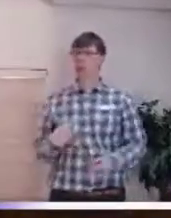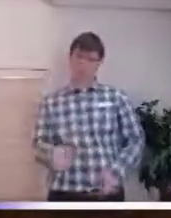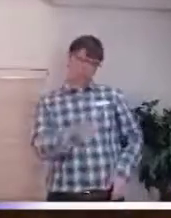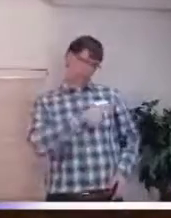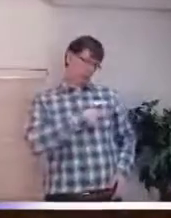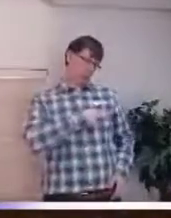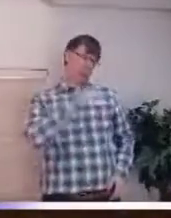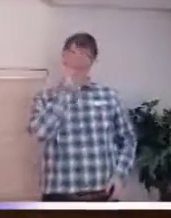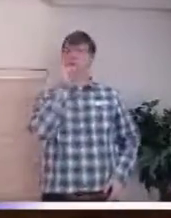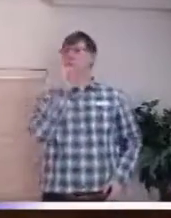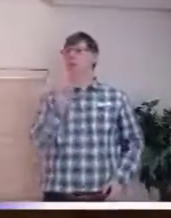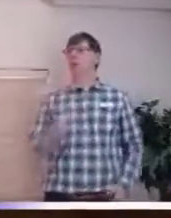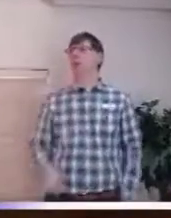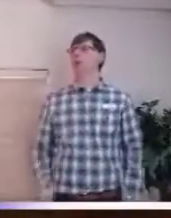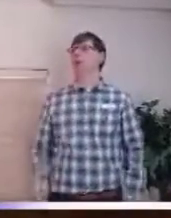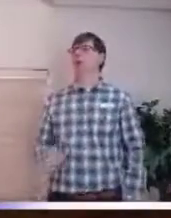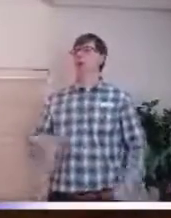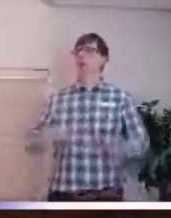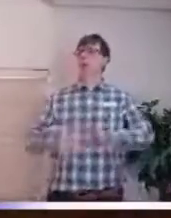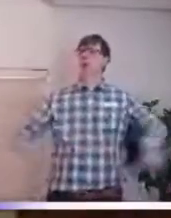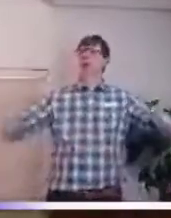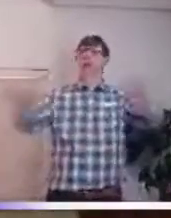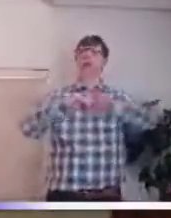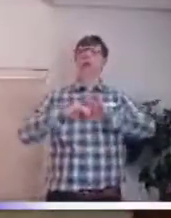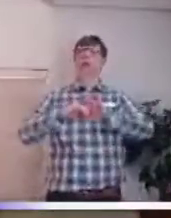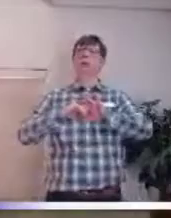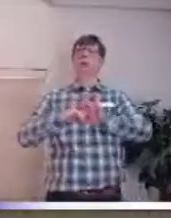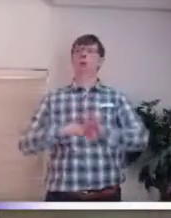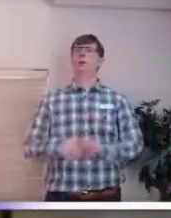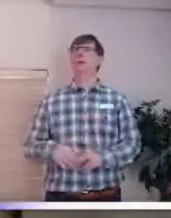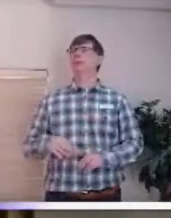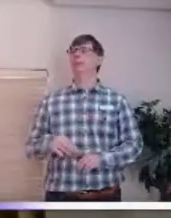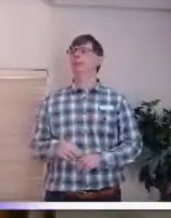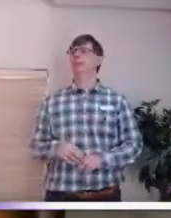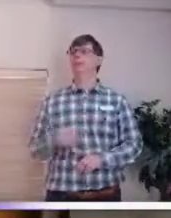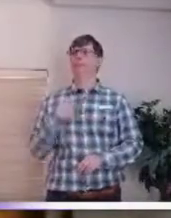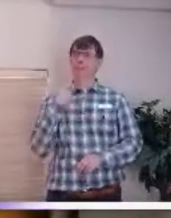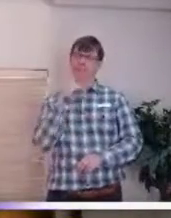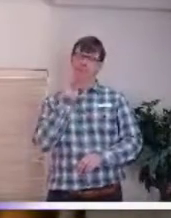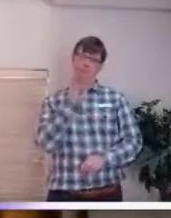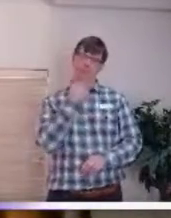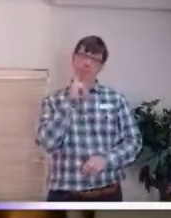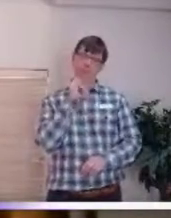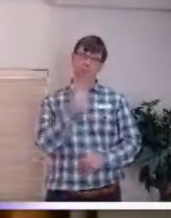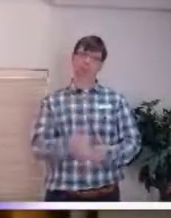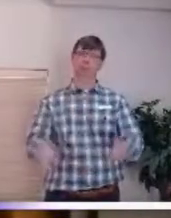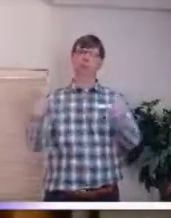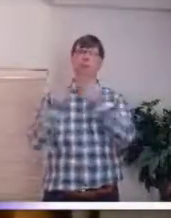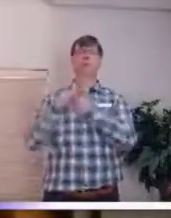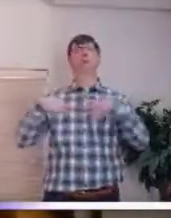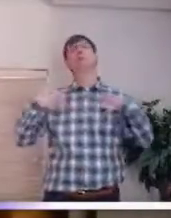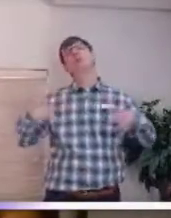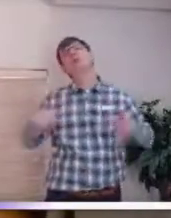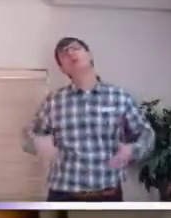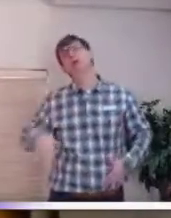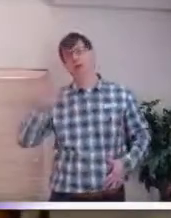heart, maybe it's your family, maybe it's your whatever. I want you to feel